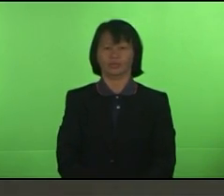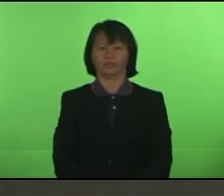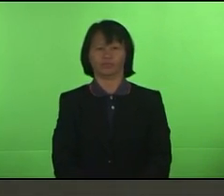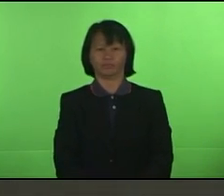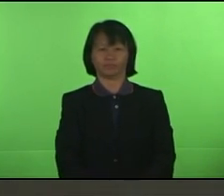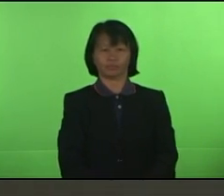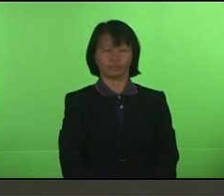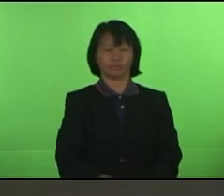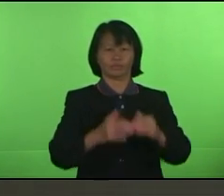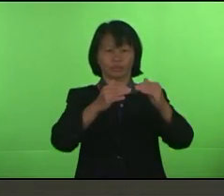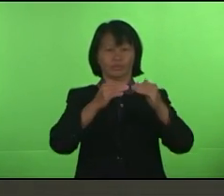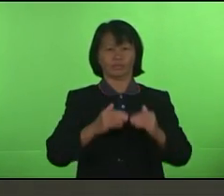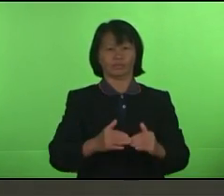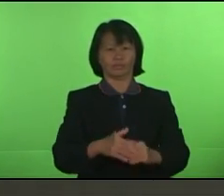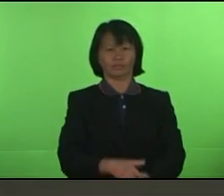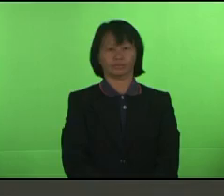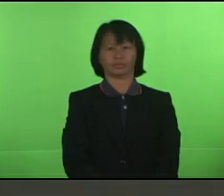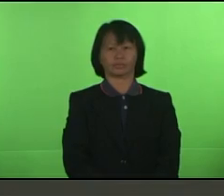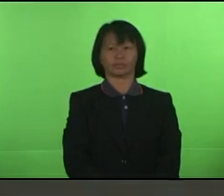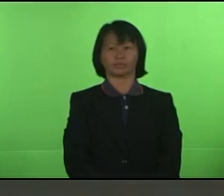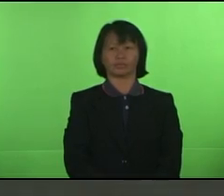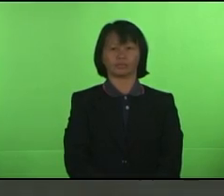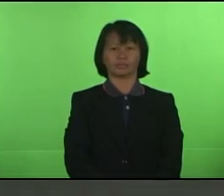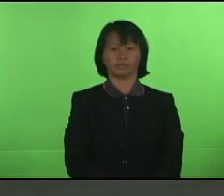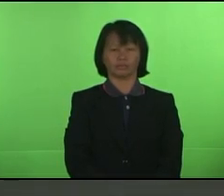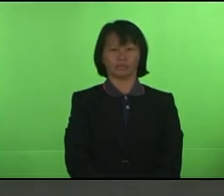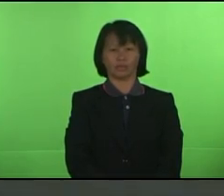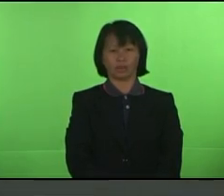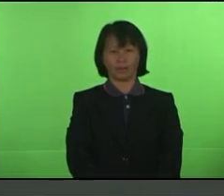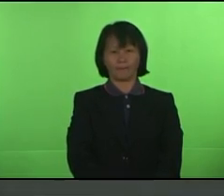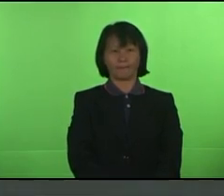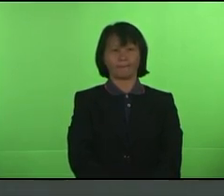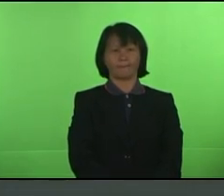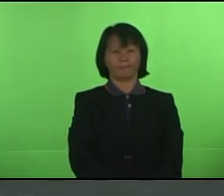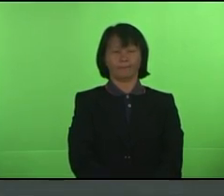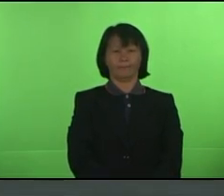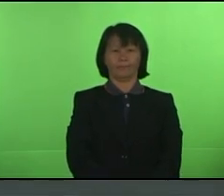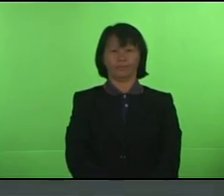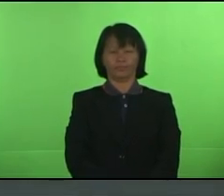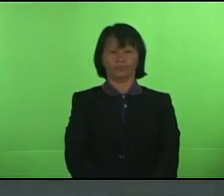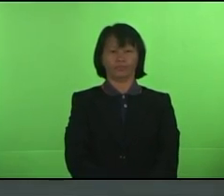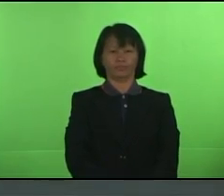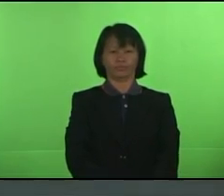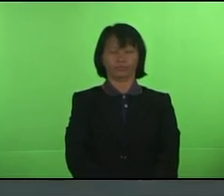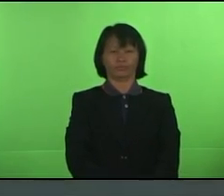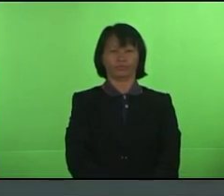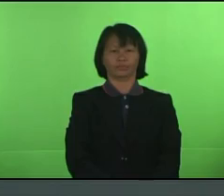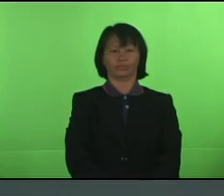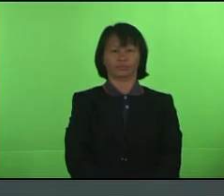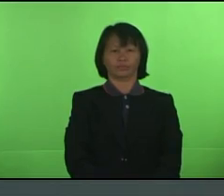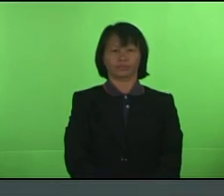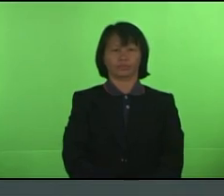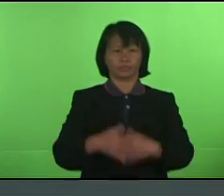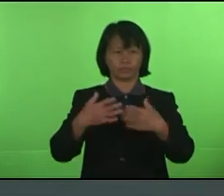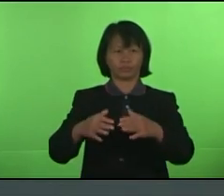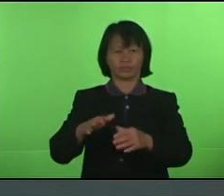the next aspect of managing yourself at OUM. Okay, besides you handling your